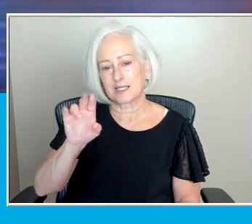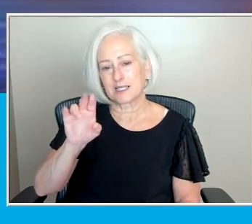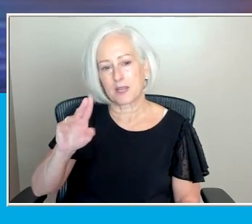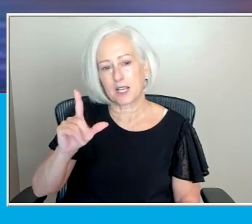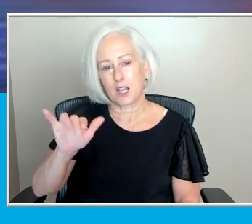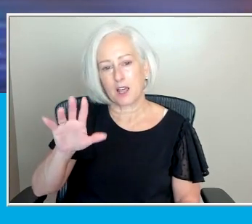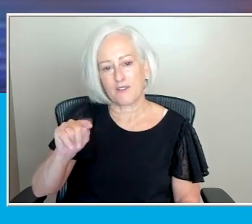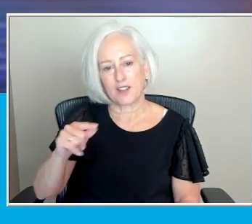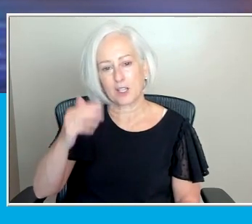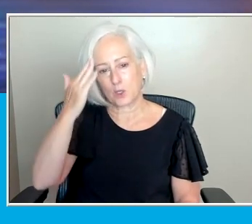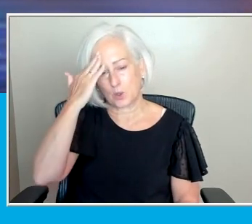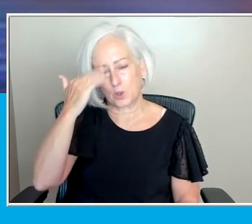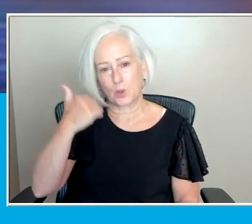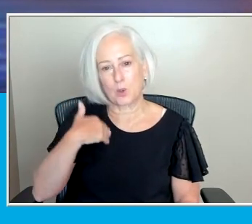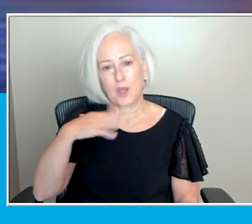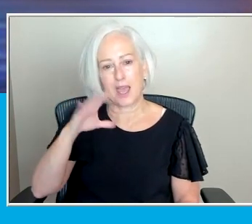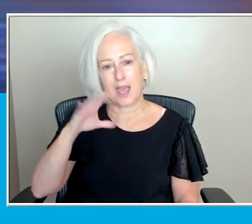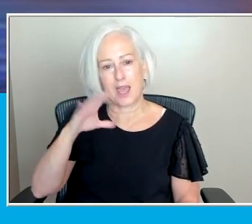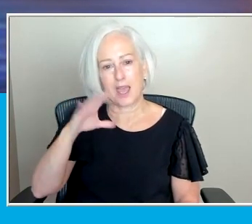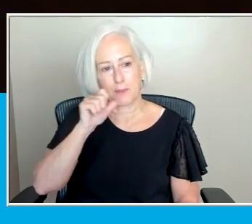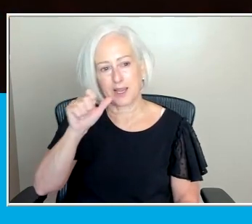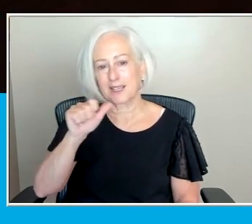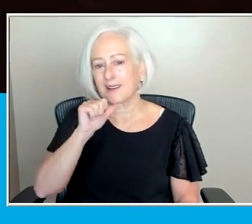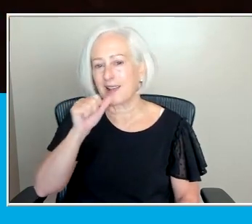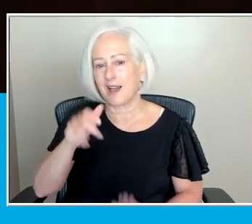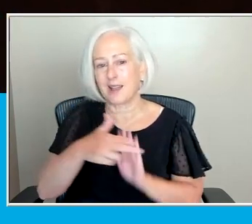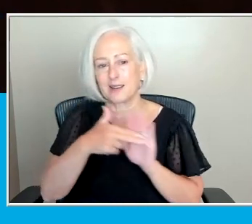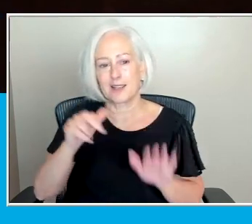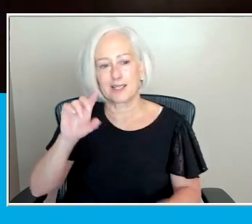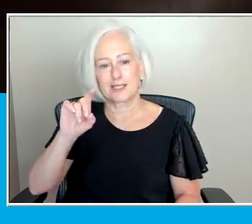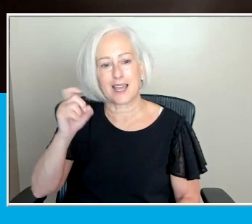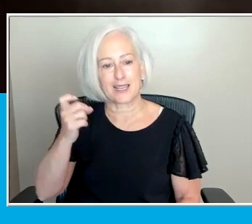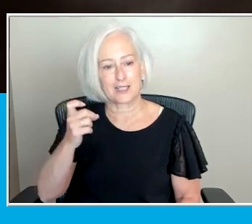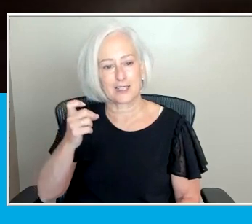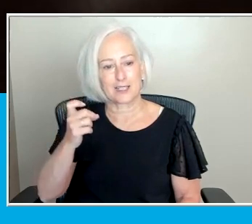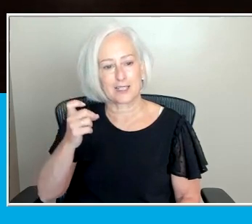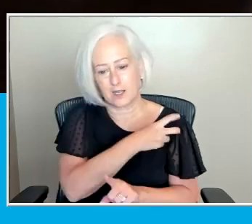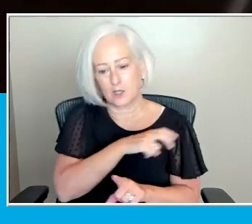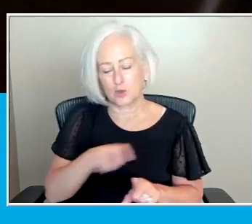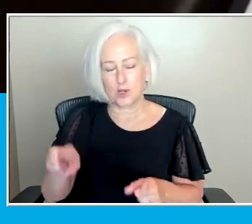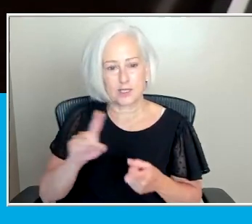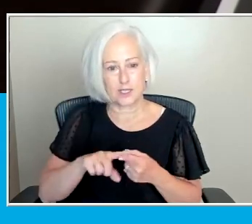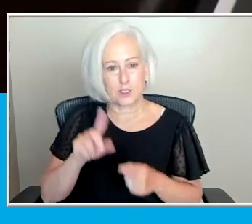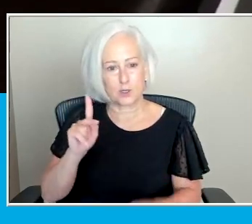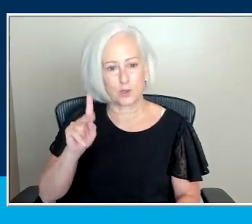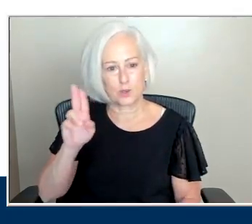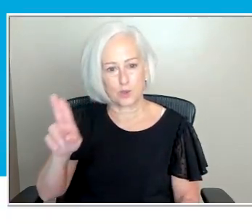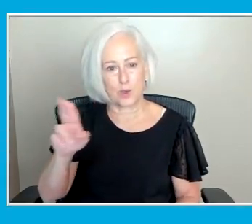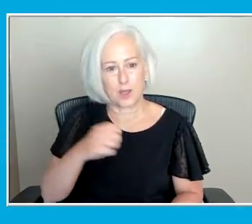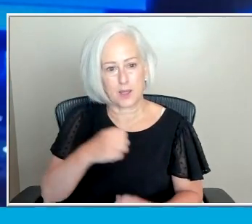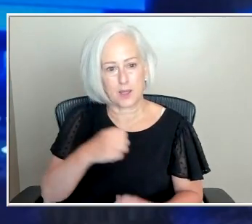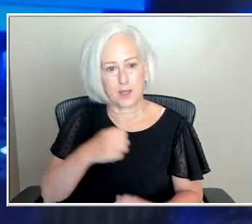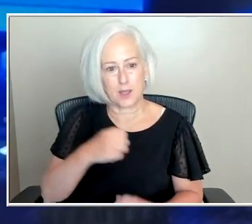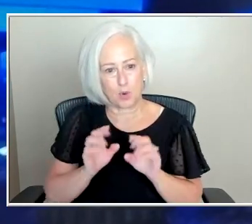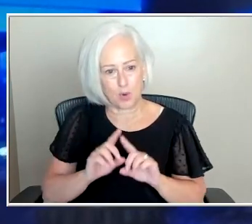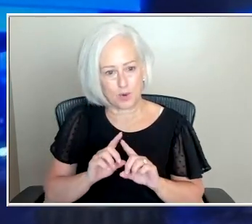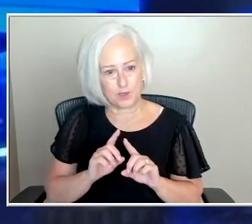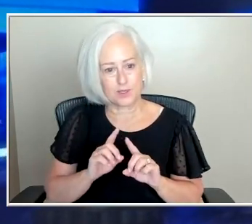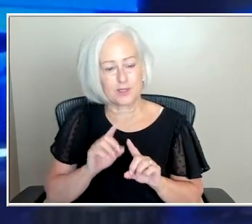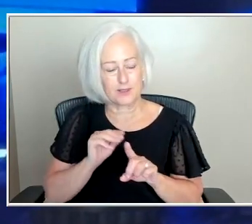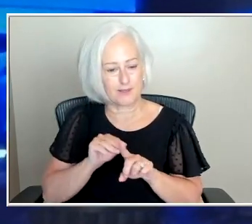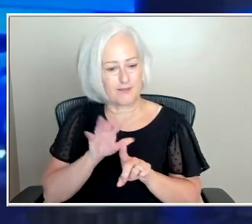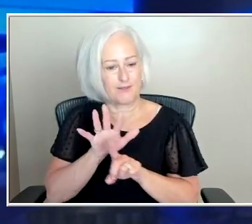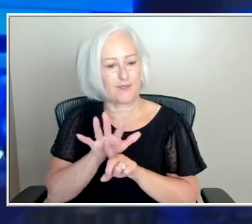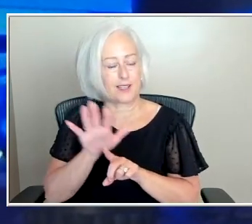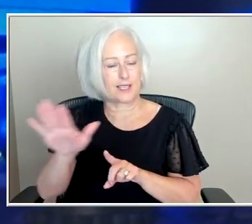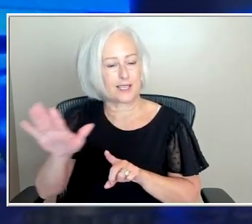but they didn't diagnose it correctly. Switching to the University of Kansas Cancer Center made a crucial difference. I'm Alexis Del Cid on